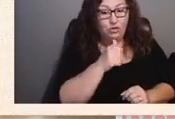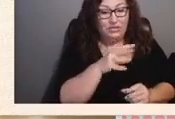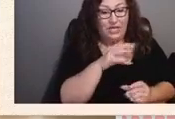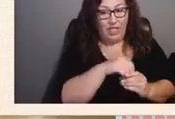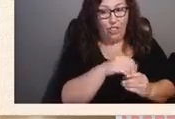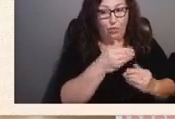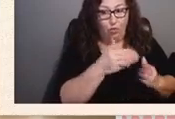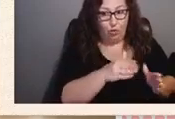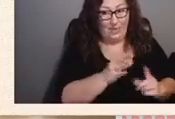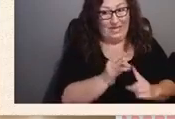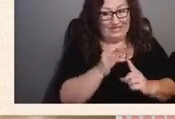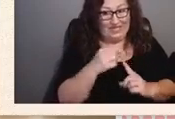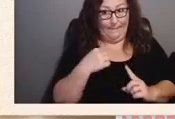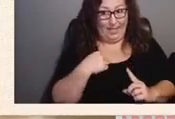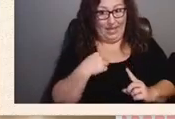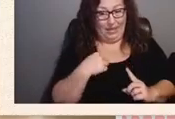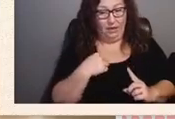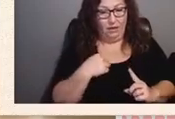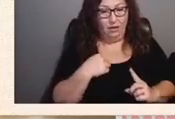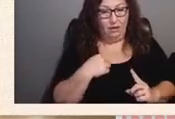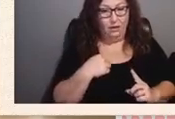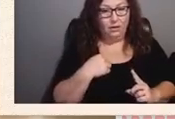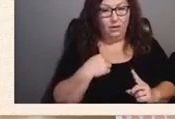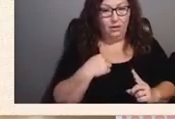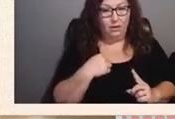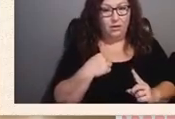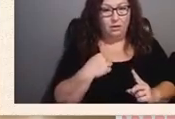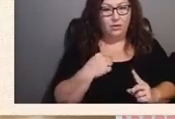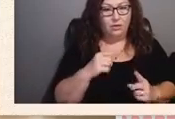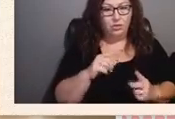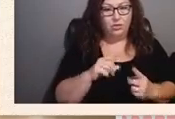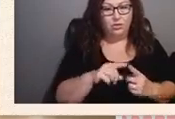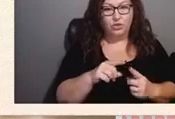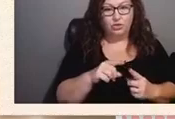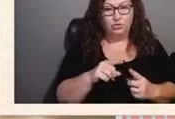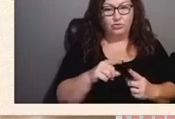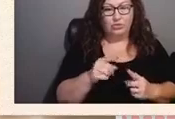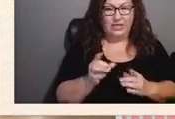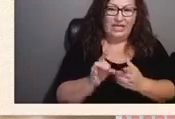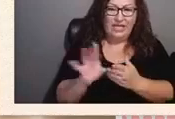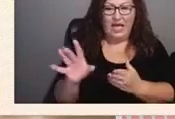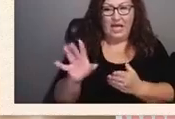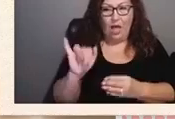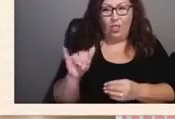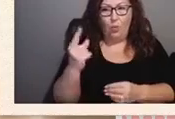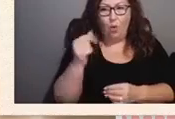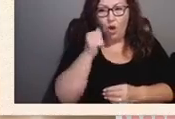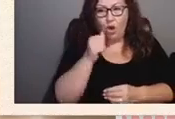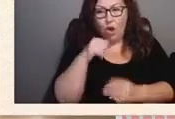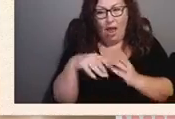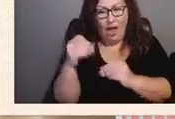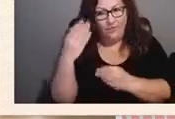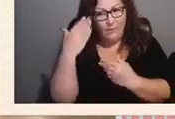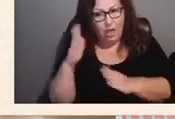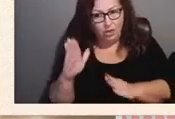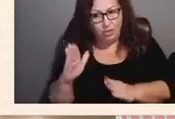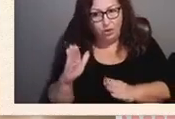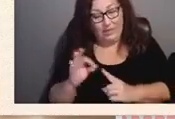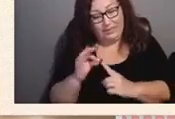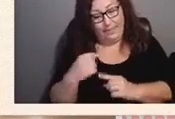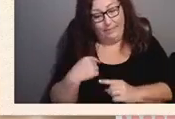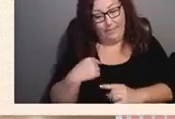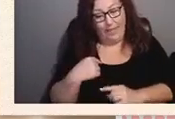me, to turn on this girl and to kick her out of the bedroom. They made her sleep in the